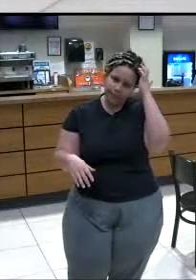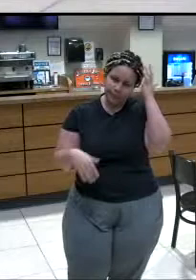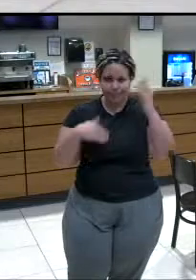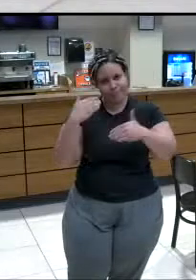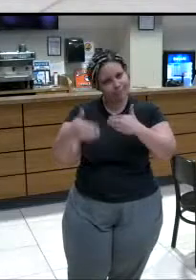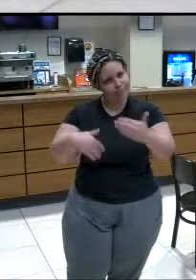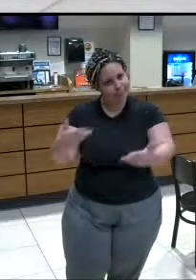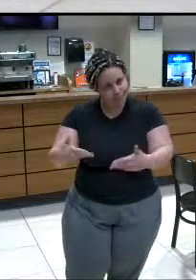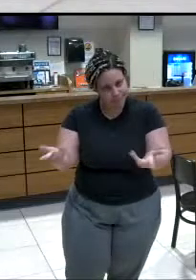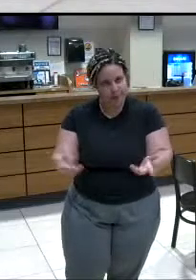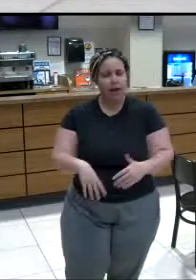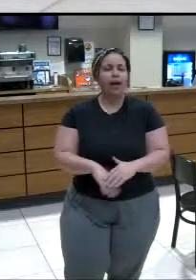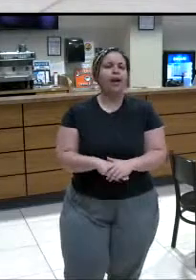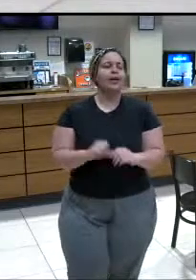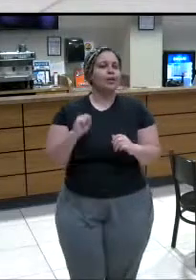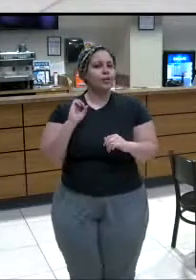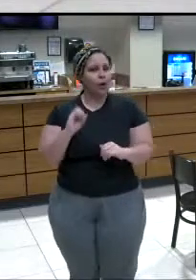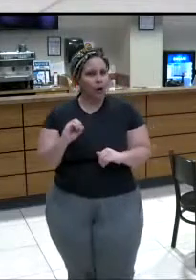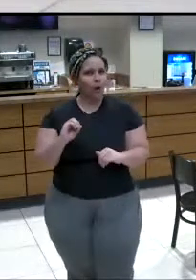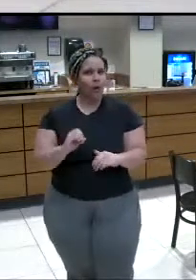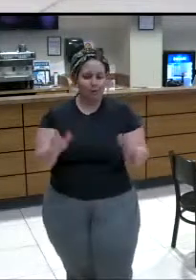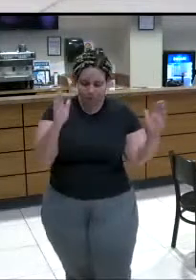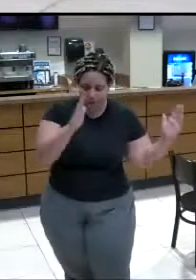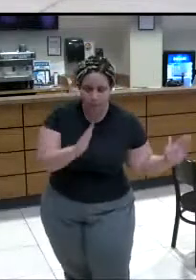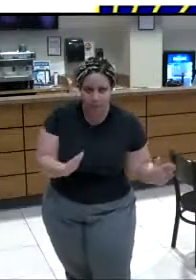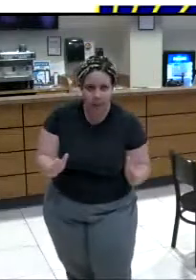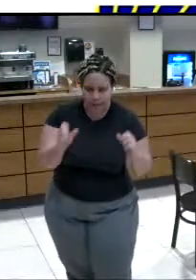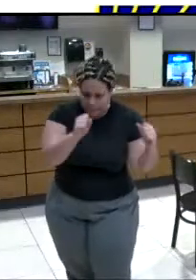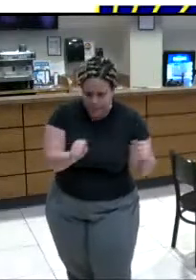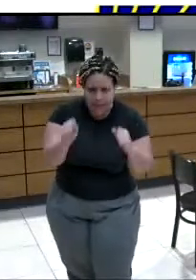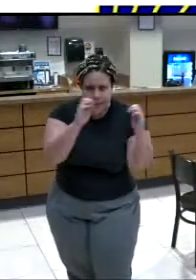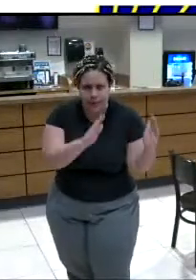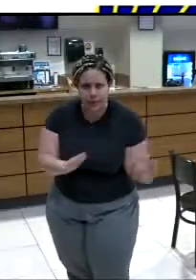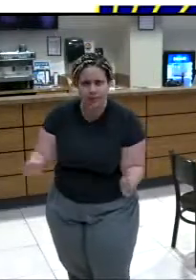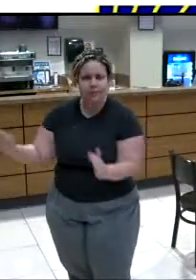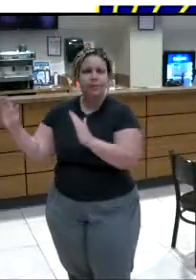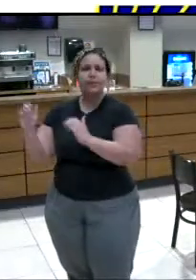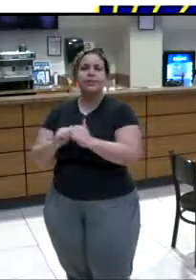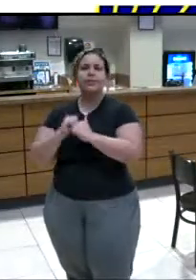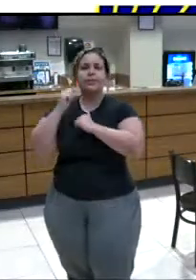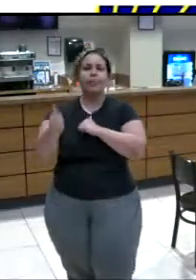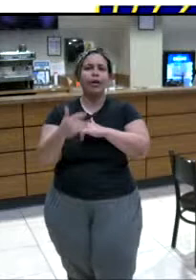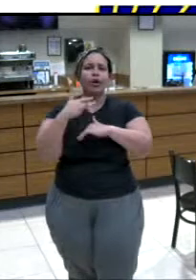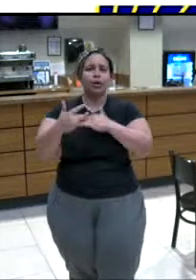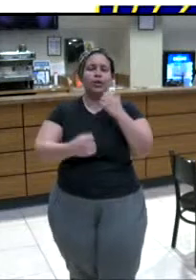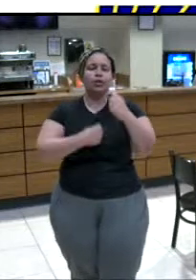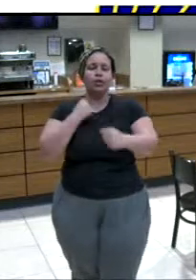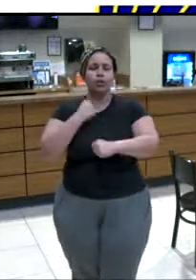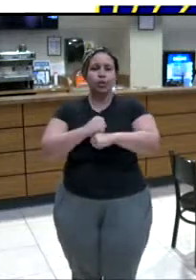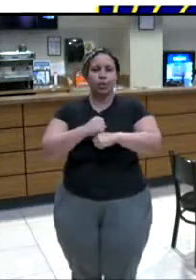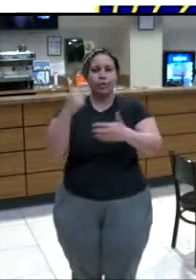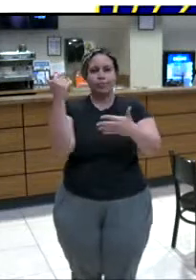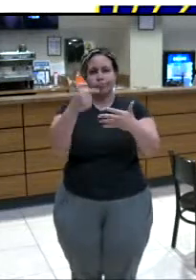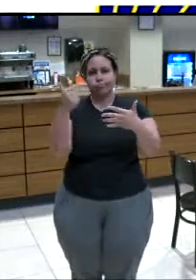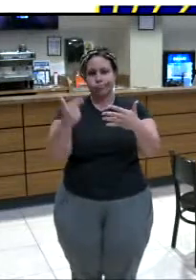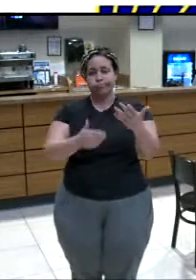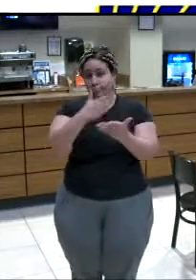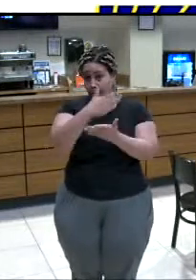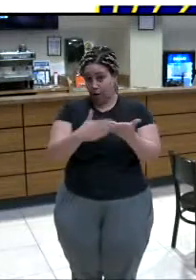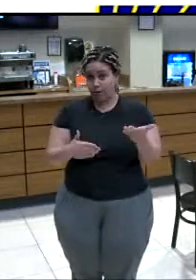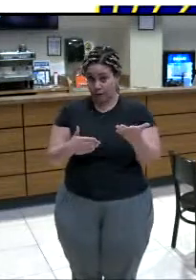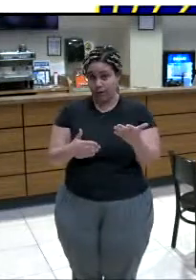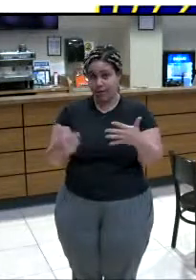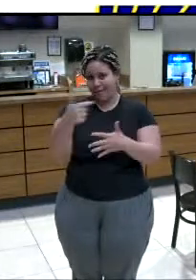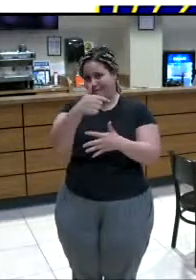course. So the plan, the strategic plan that was passed earlier this year, has multiple components. There are